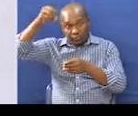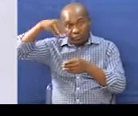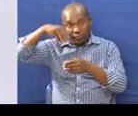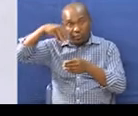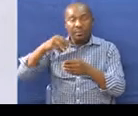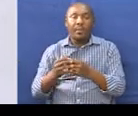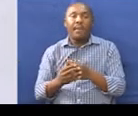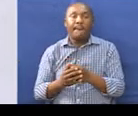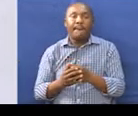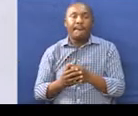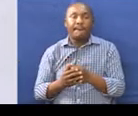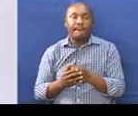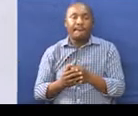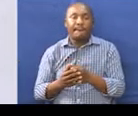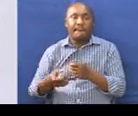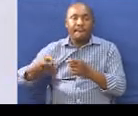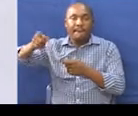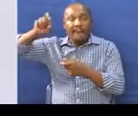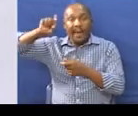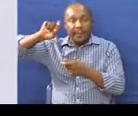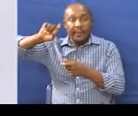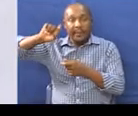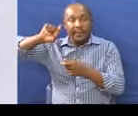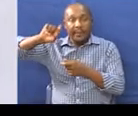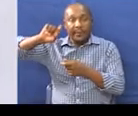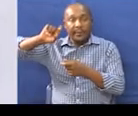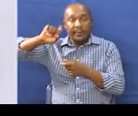solution were added,